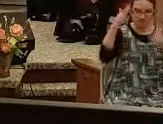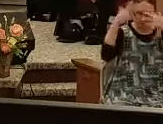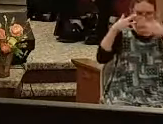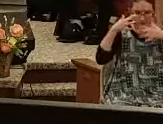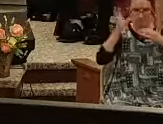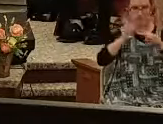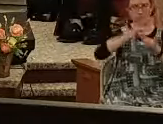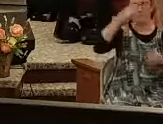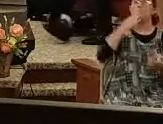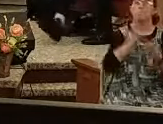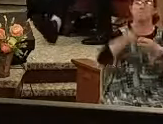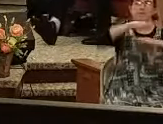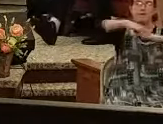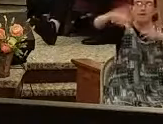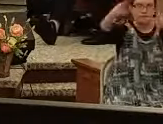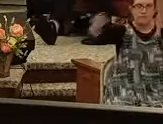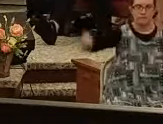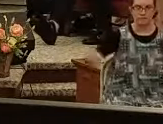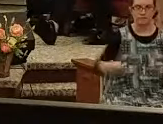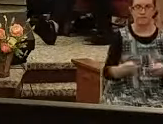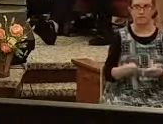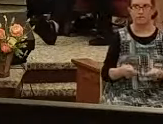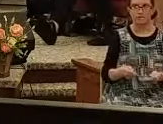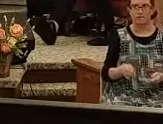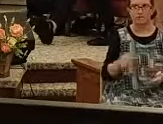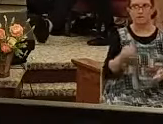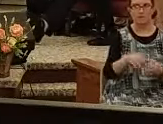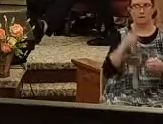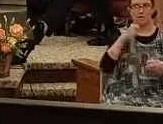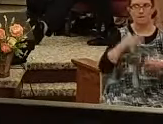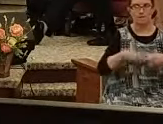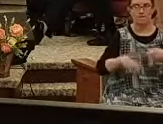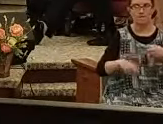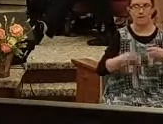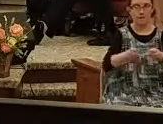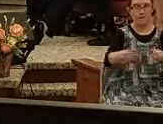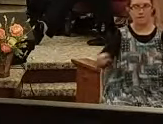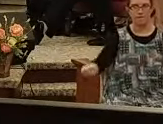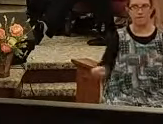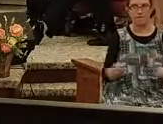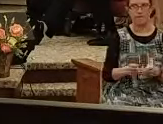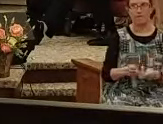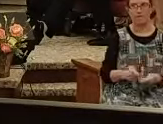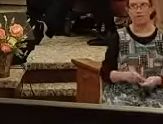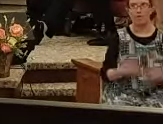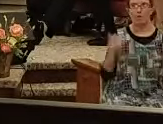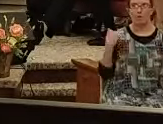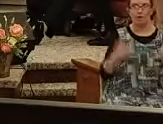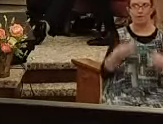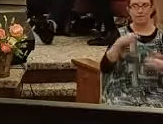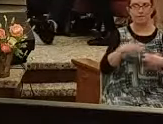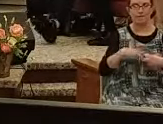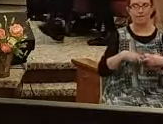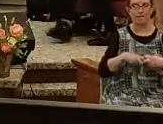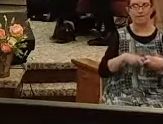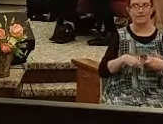against spiritual wickedness in high places. This is a battlefield. We have to fight.